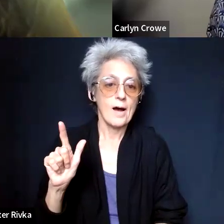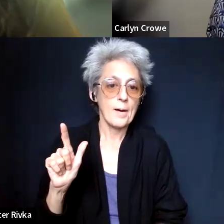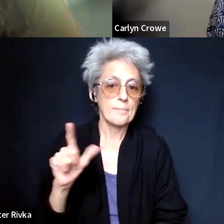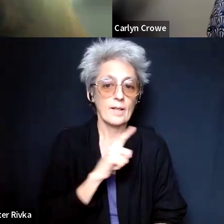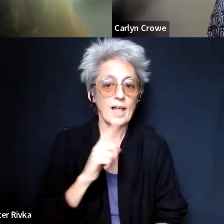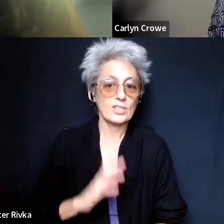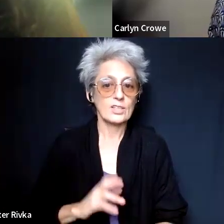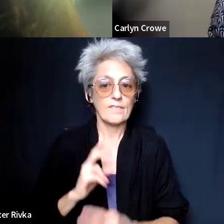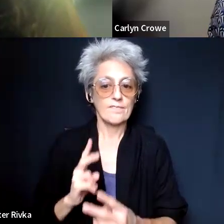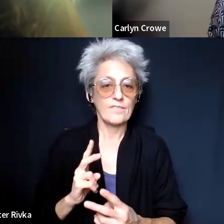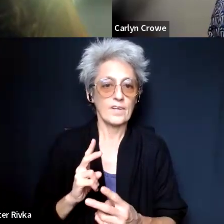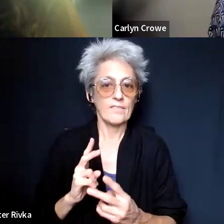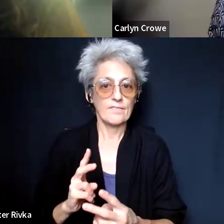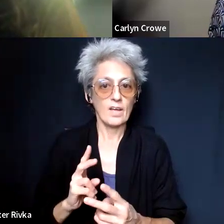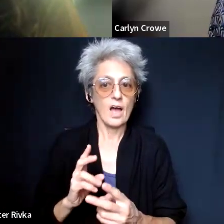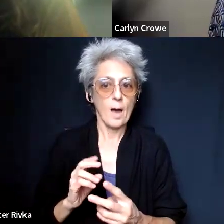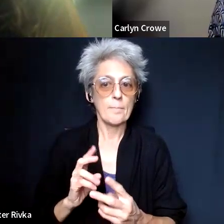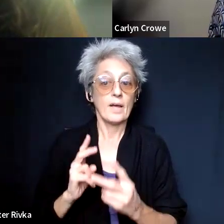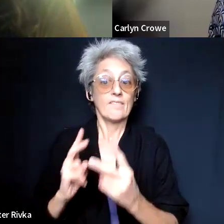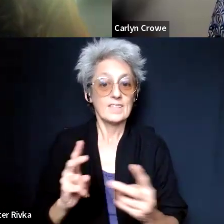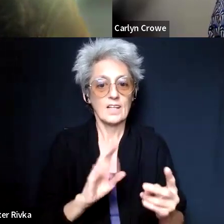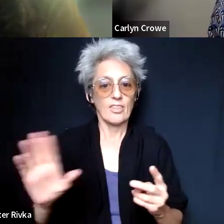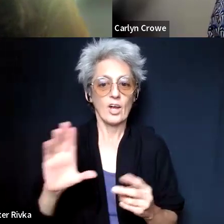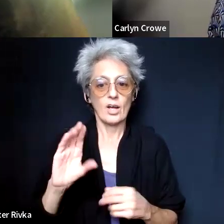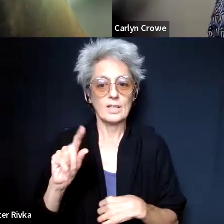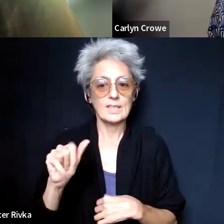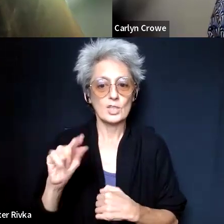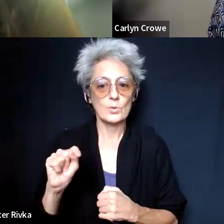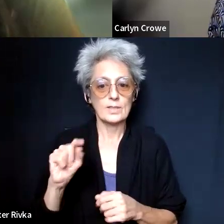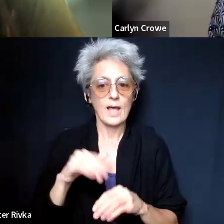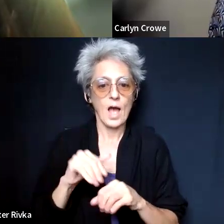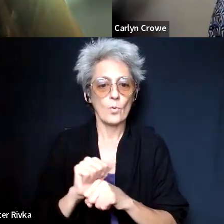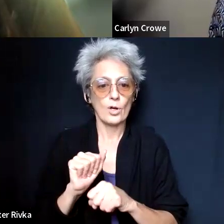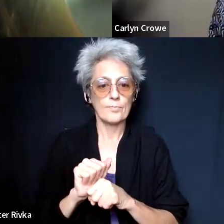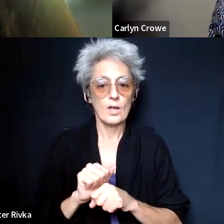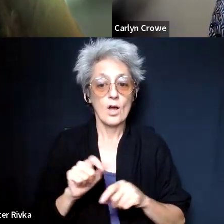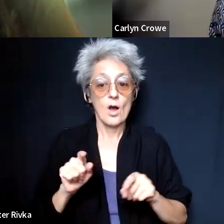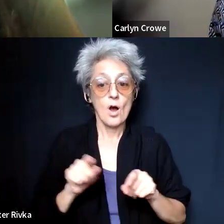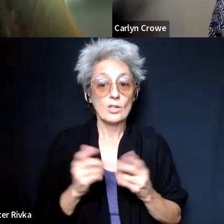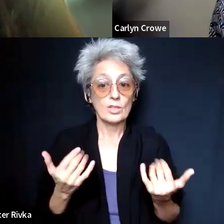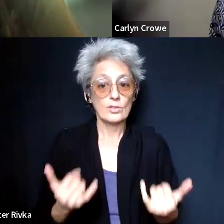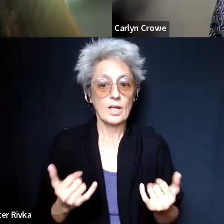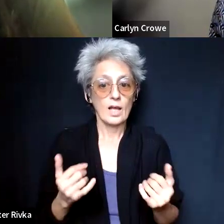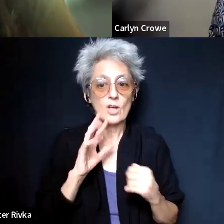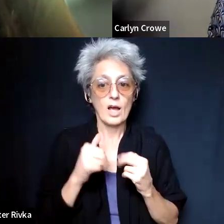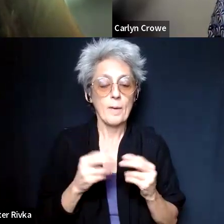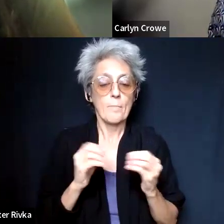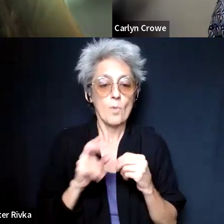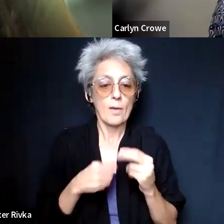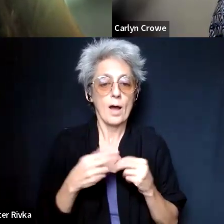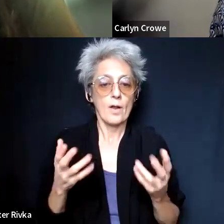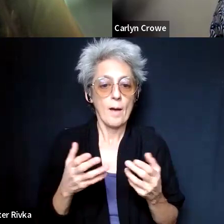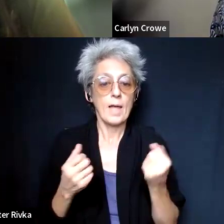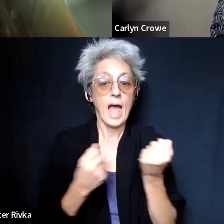visited their constituents at work. That would be awesome. Also here today to talk about more about what advocates are